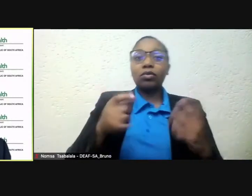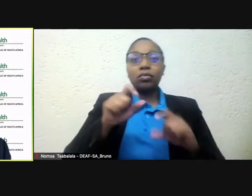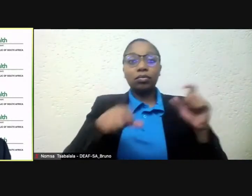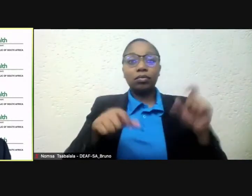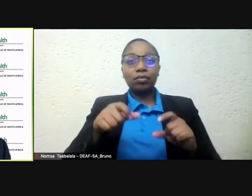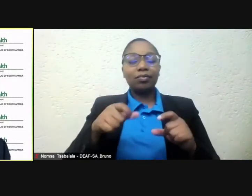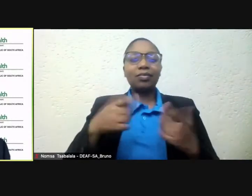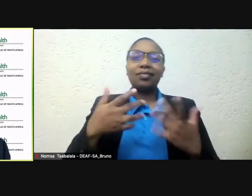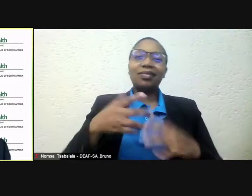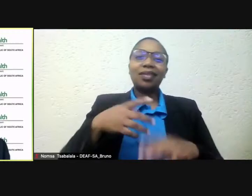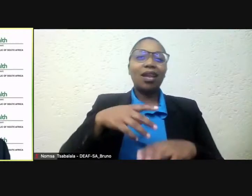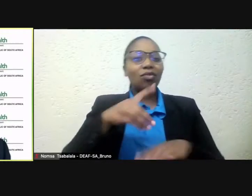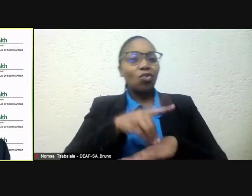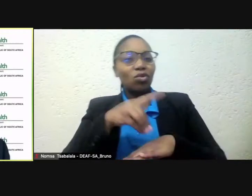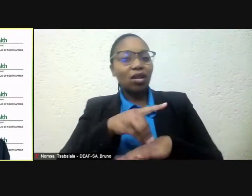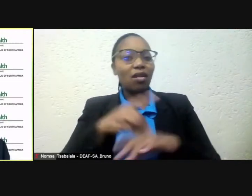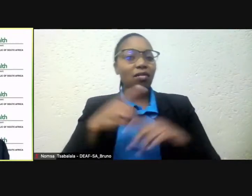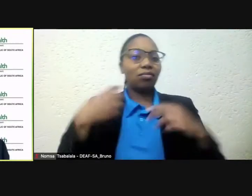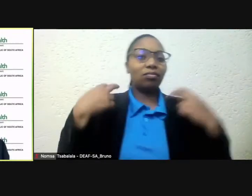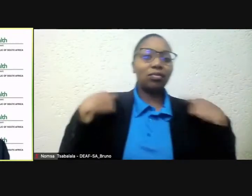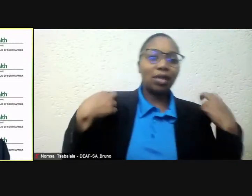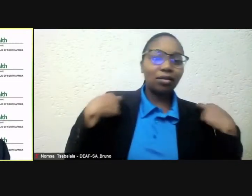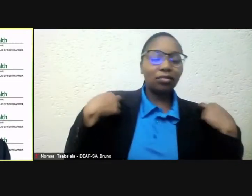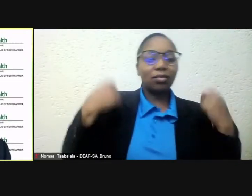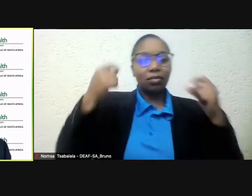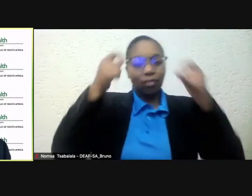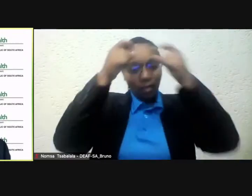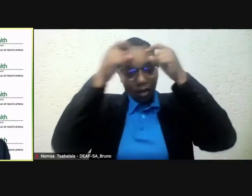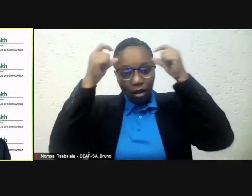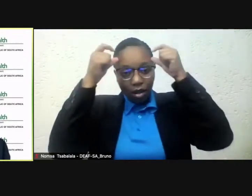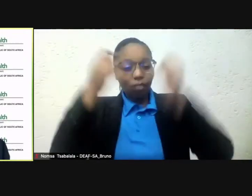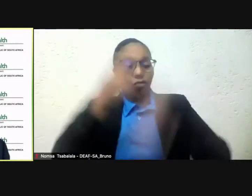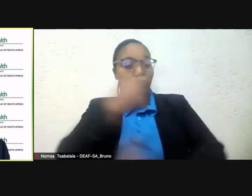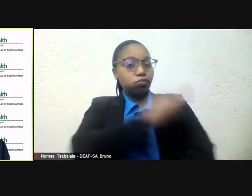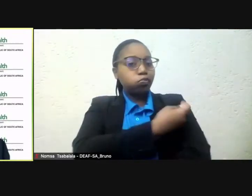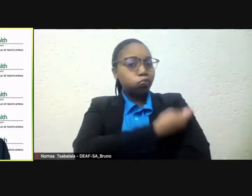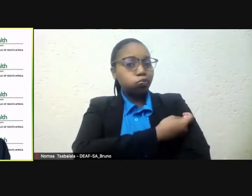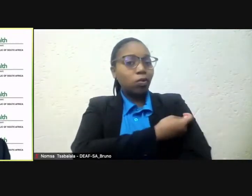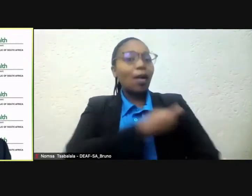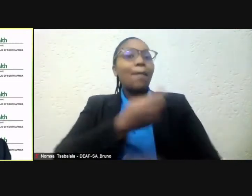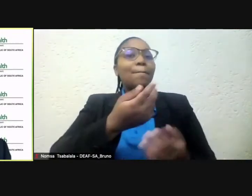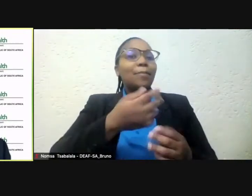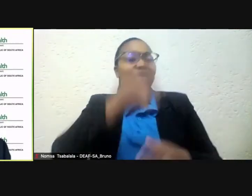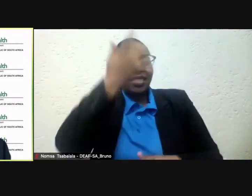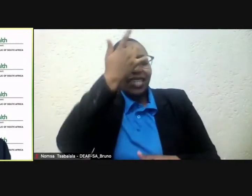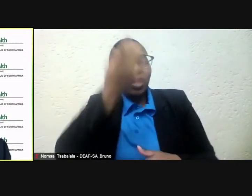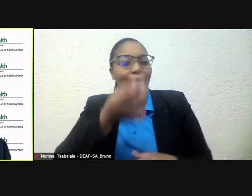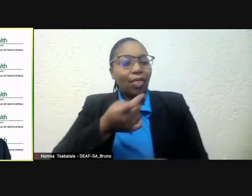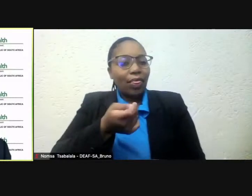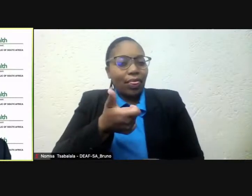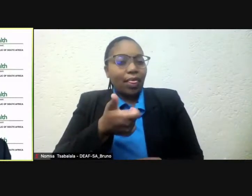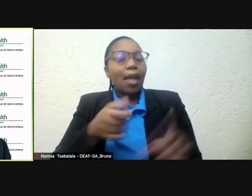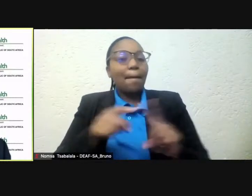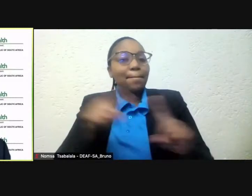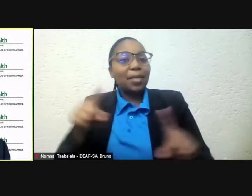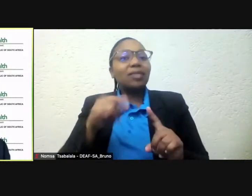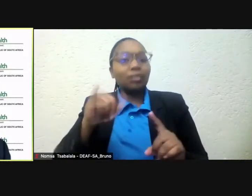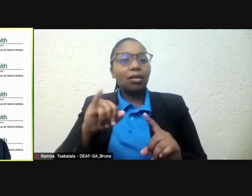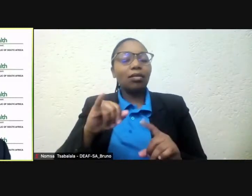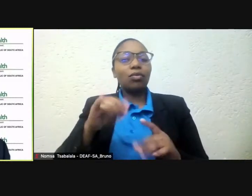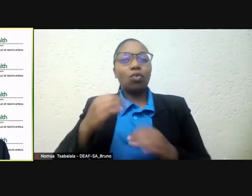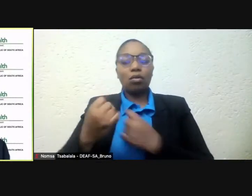get infected have mild symptoms, they still have to isolate, leading to possibilities